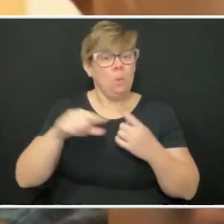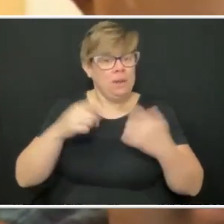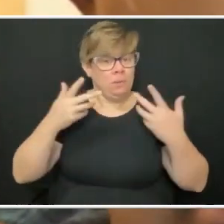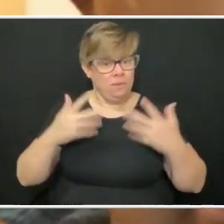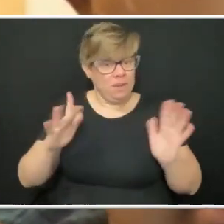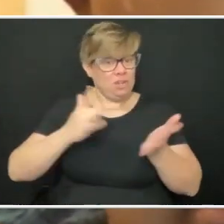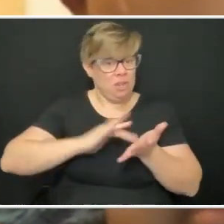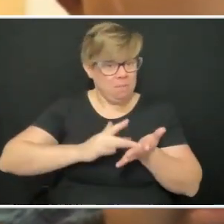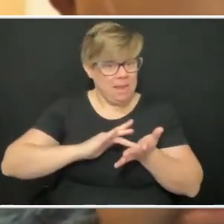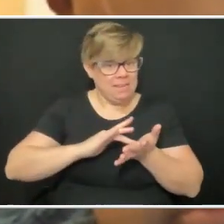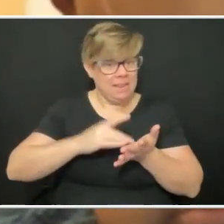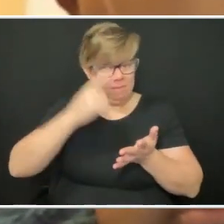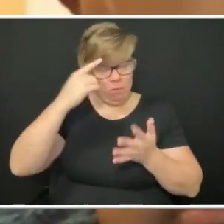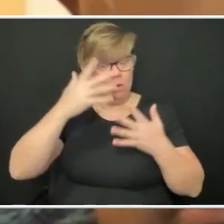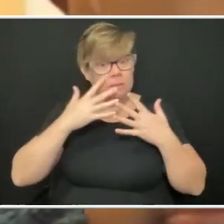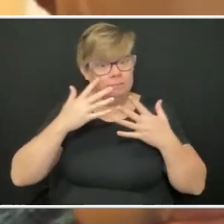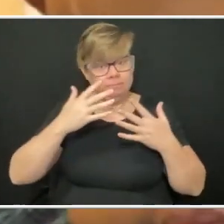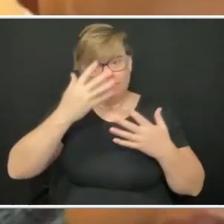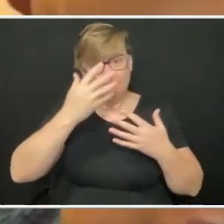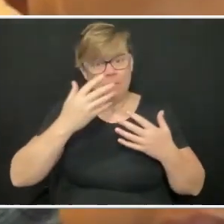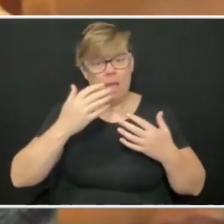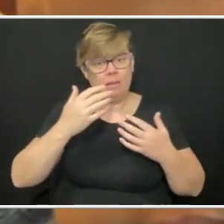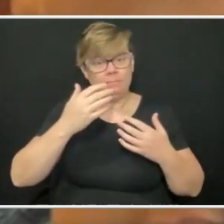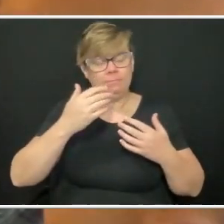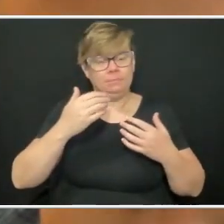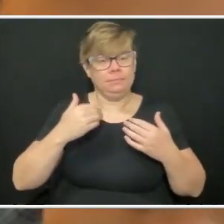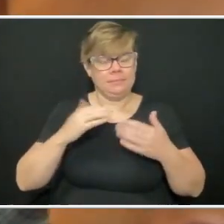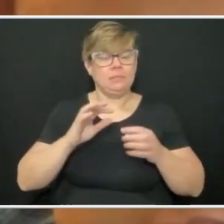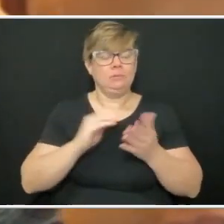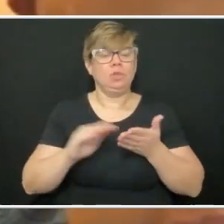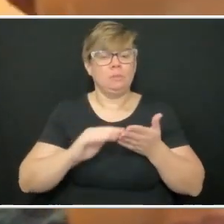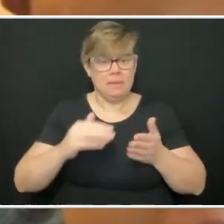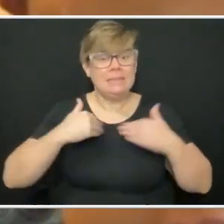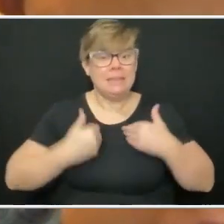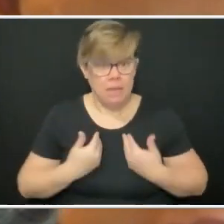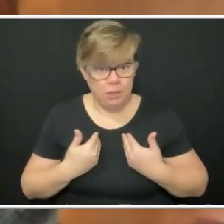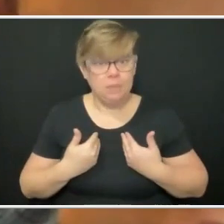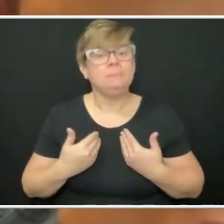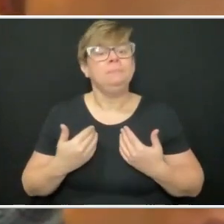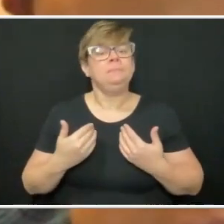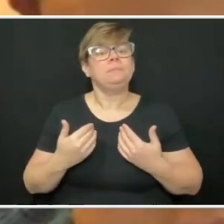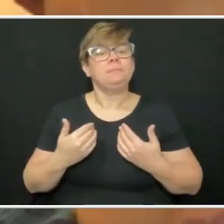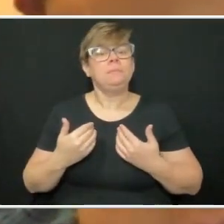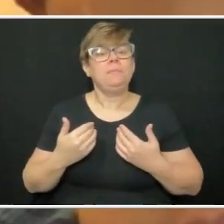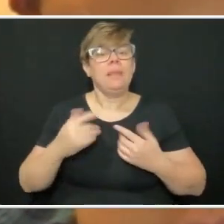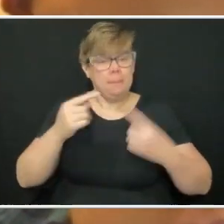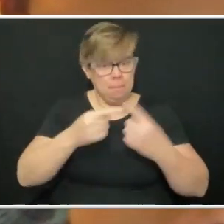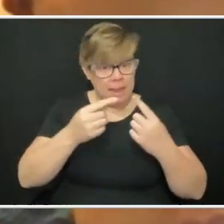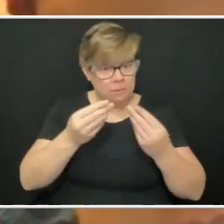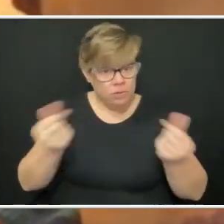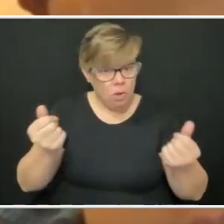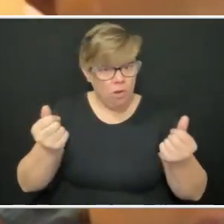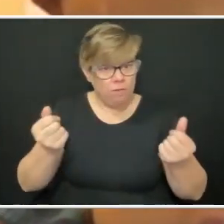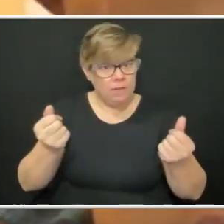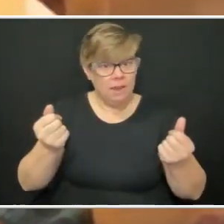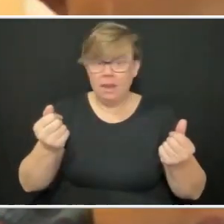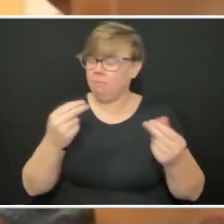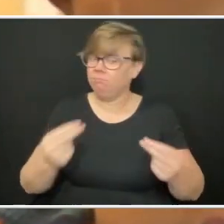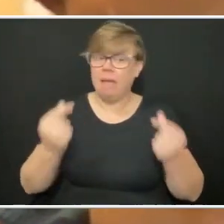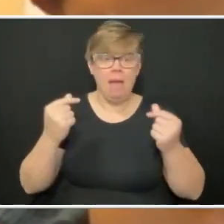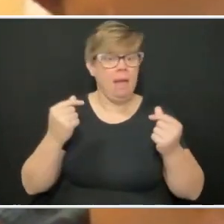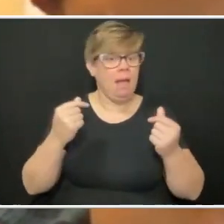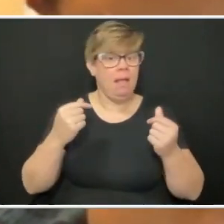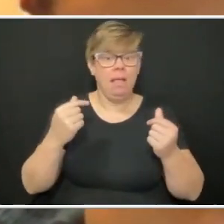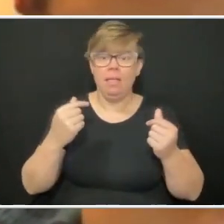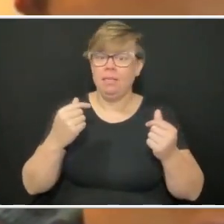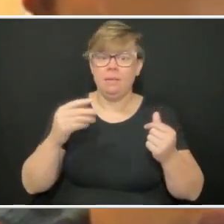medications that were making him a little bit drowsy and got through some of that pain. it just immediately started turning around and